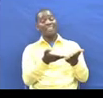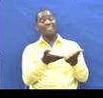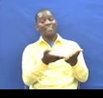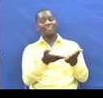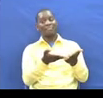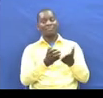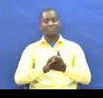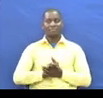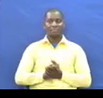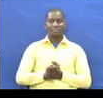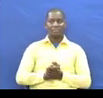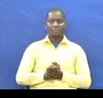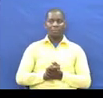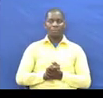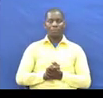Examples here.